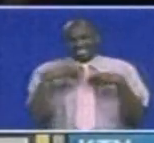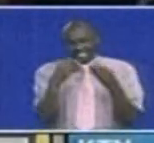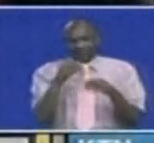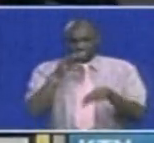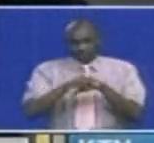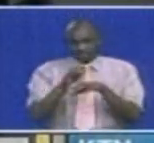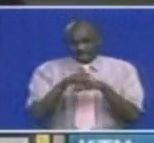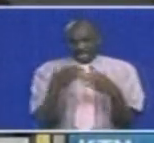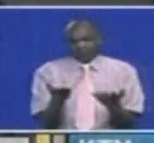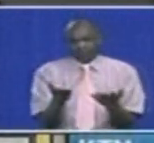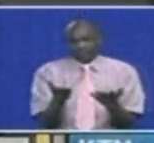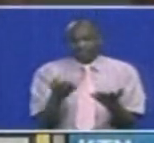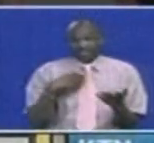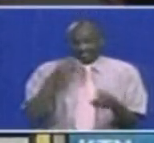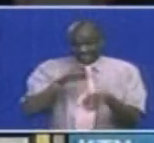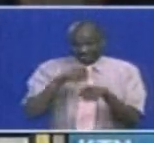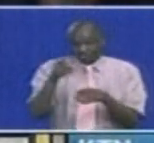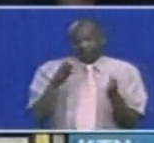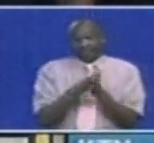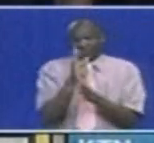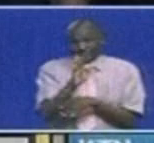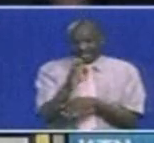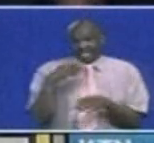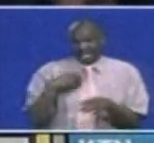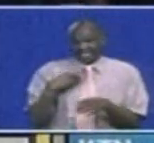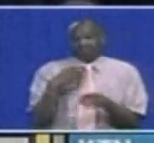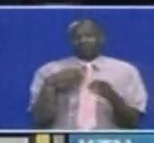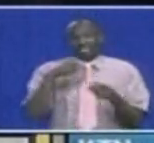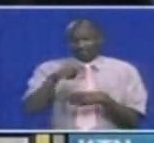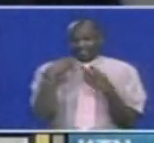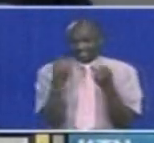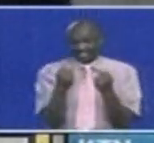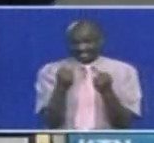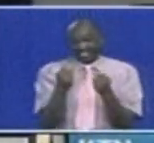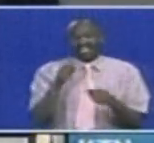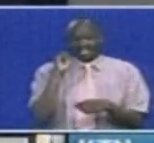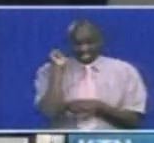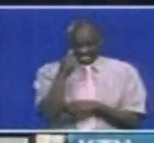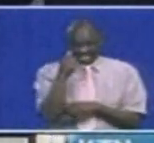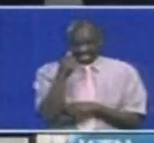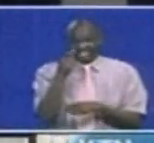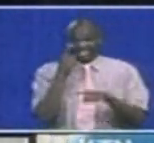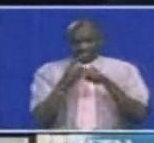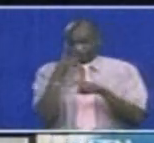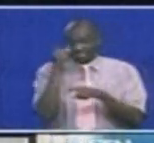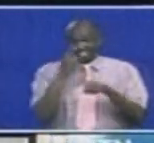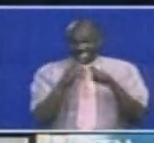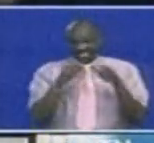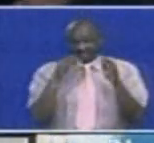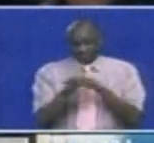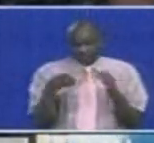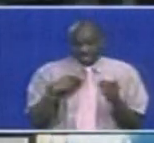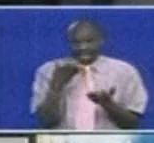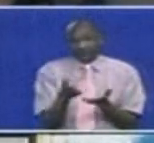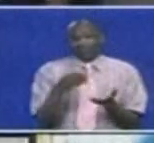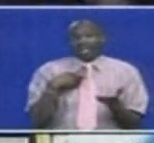account of themselves and give the counterparts enough mental strength. Kenya's under-20 side takes on Tanzania's under-20 side in the